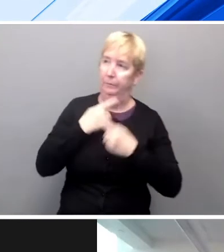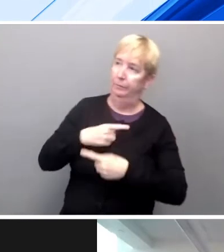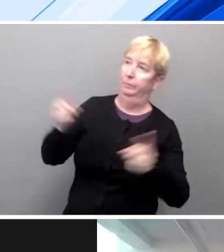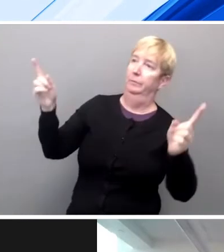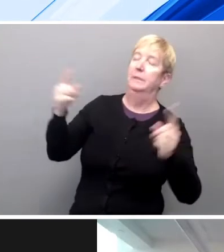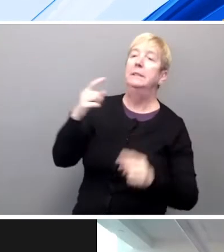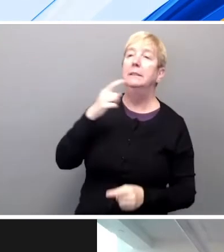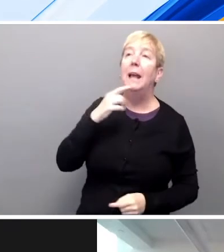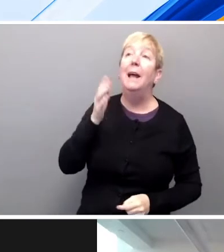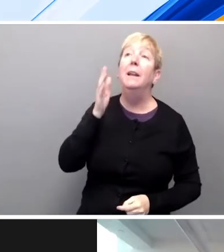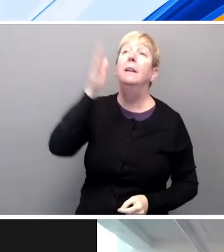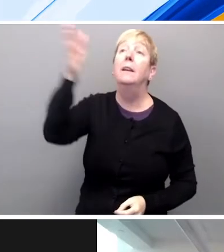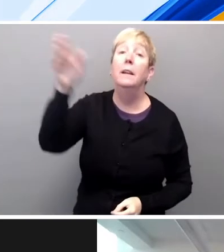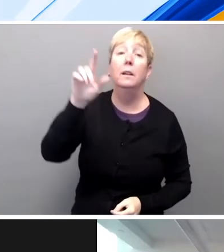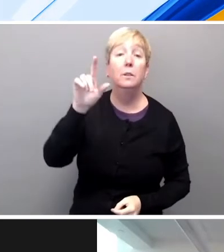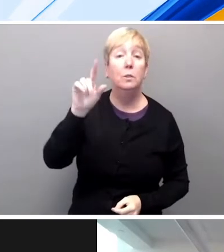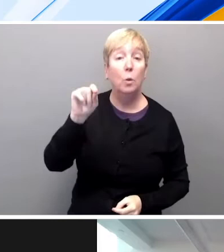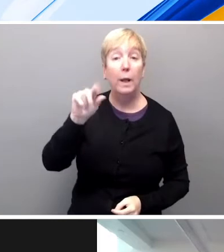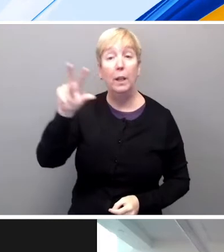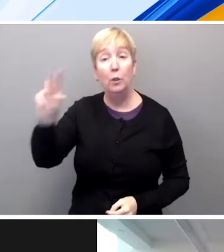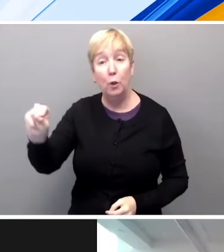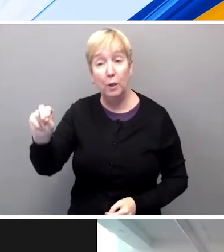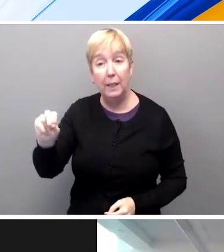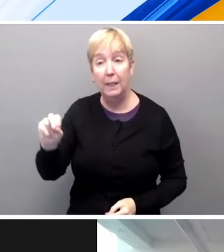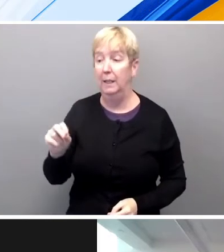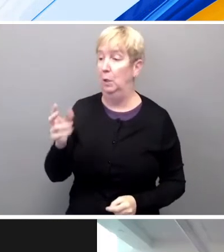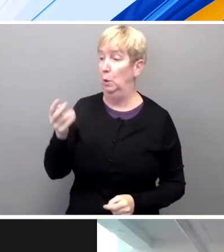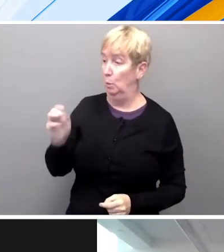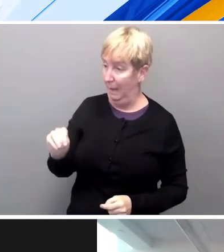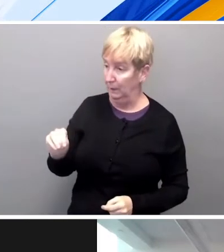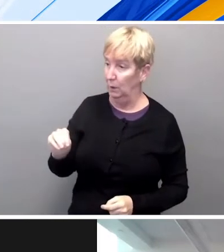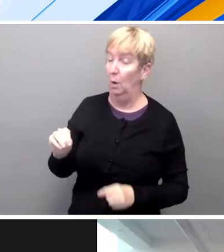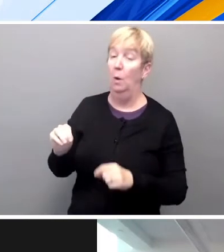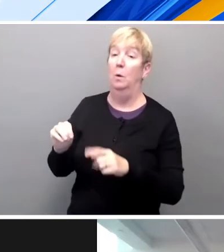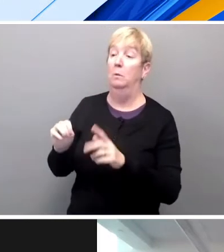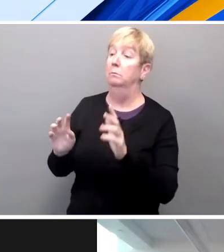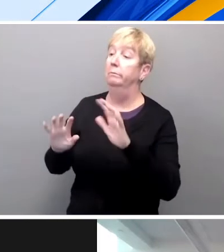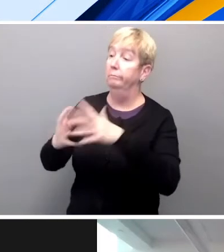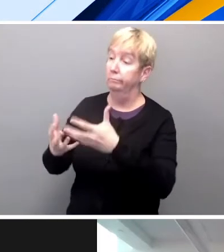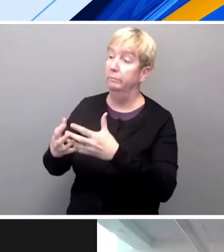2030, the New Mexico population aged 60 years